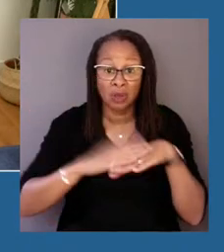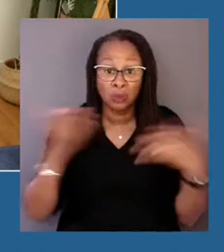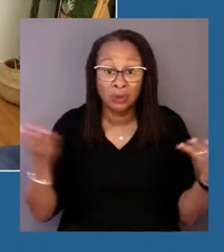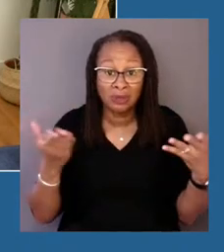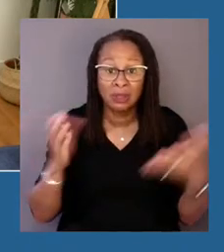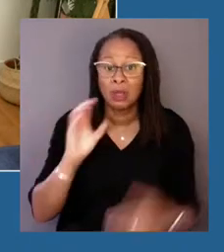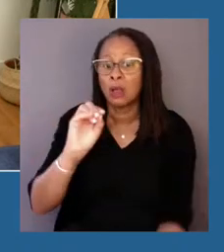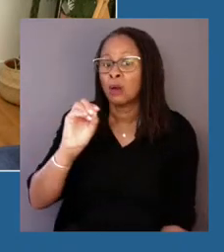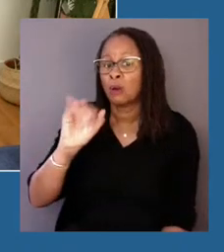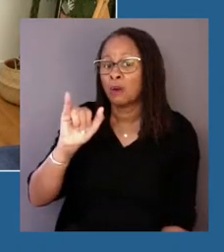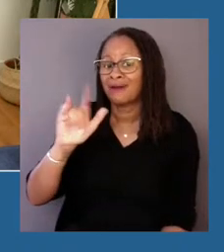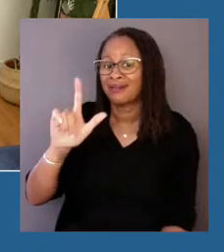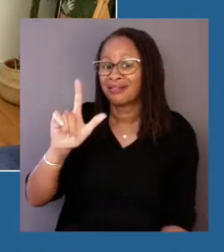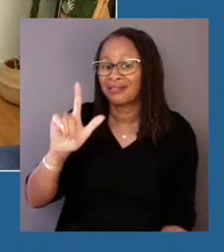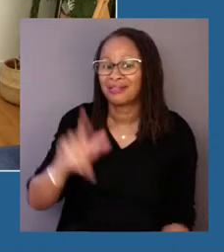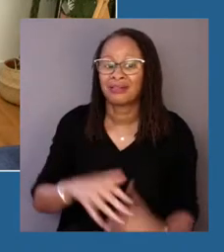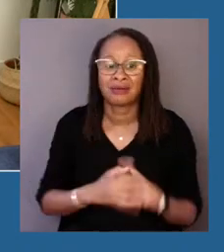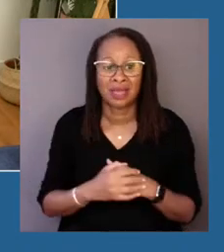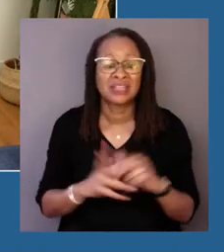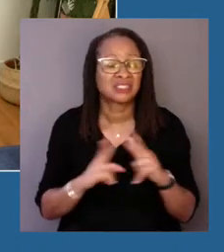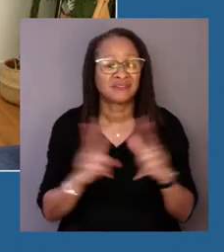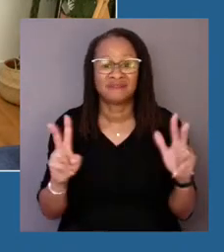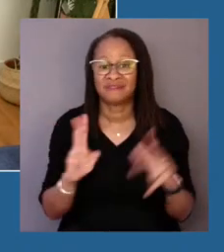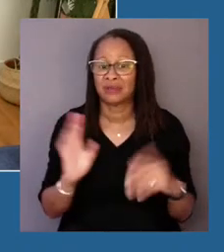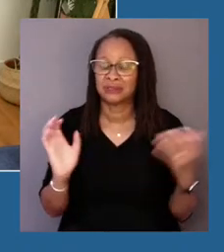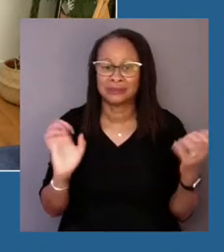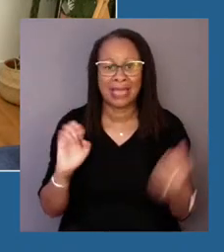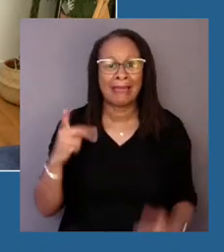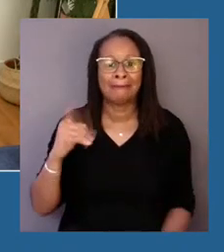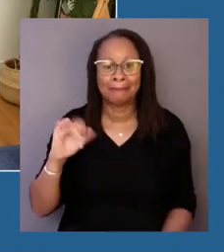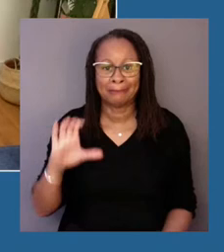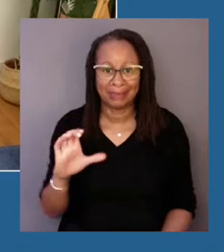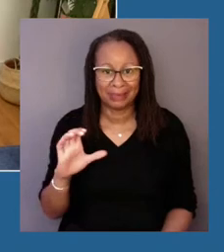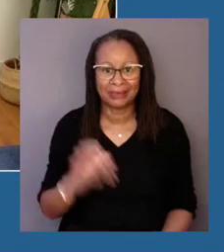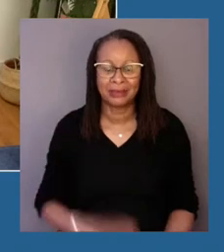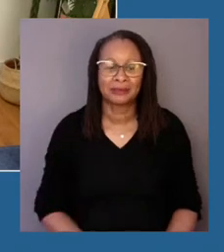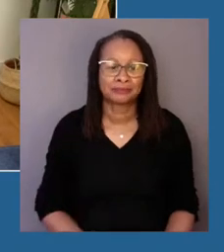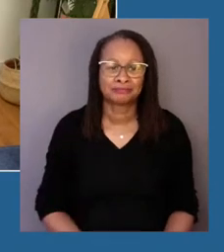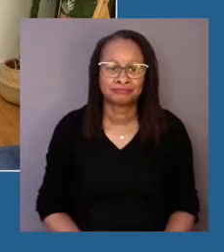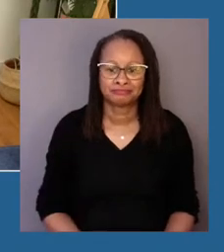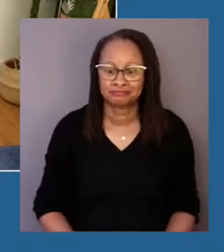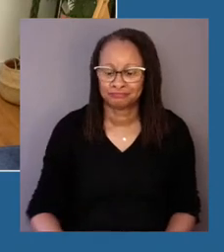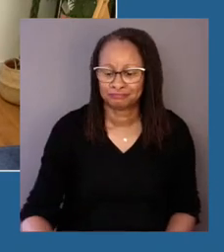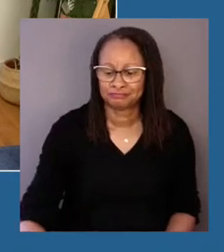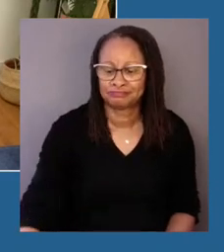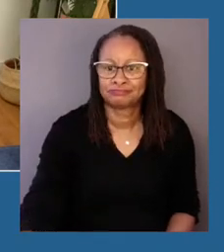It's exceptionally effective. So is that, would you say?